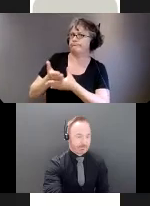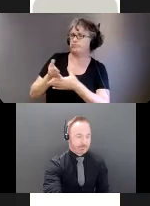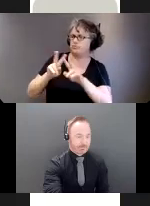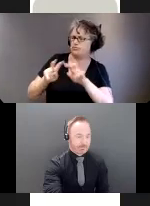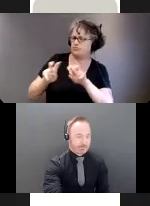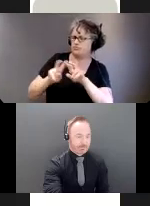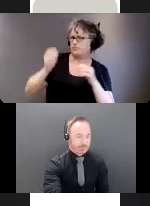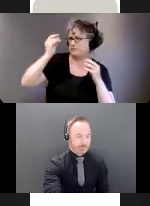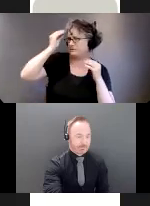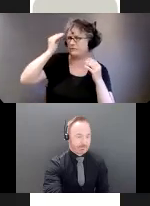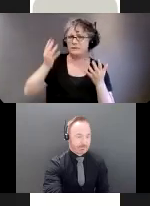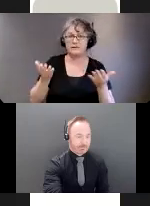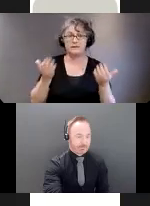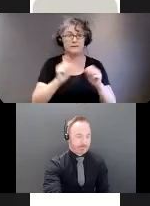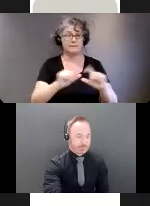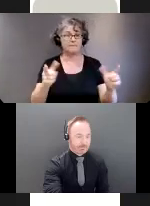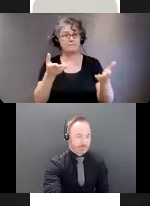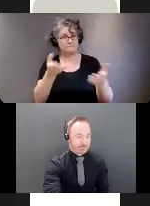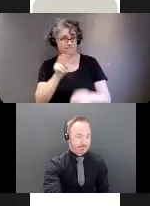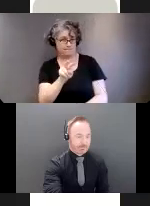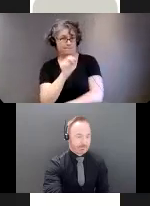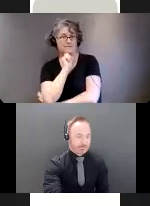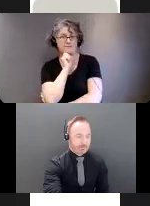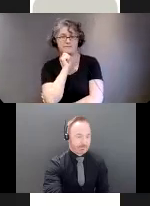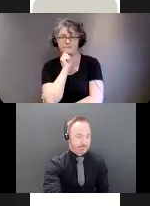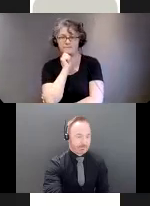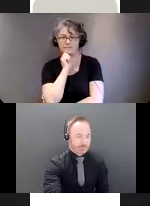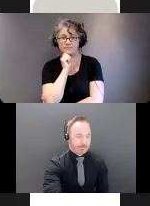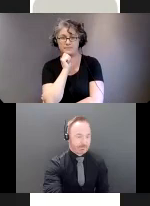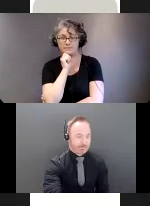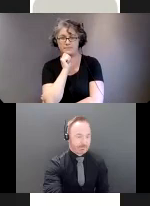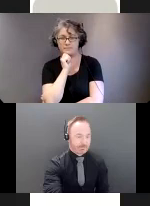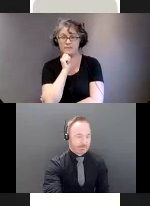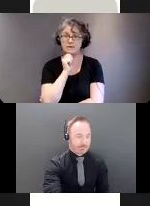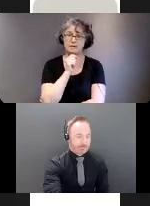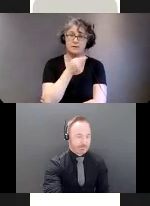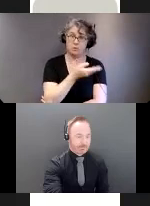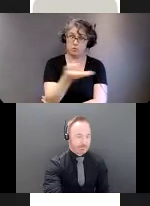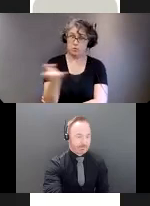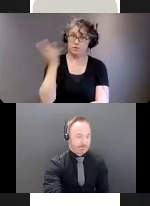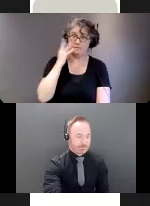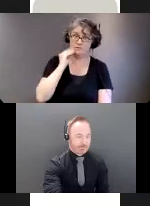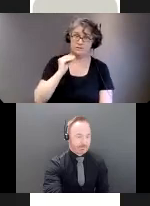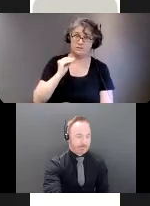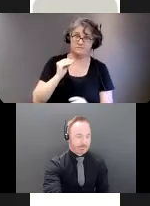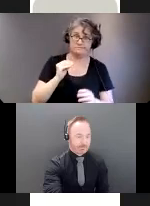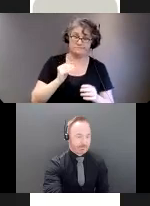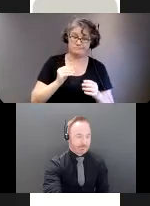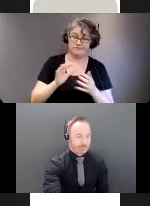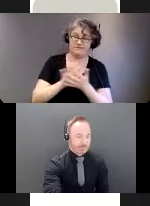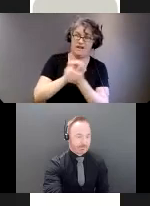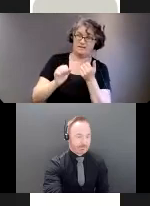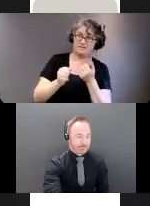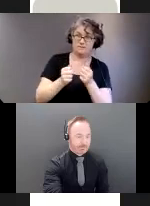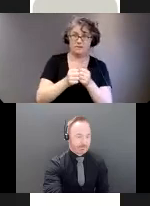we'll just leave it up and look at it for a second. Are you experiencing domestic violence? So pop into